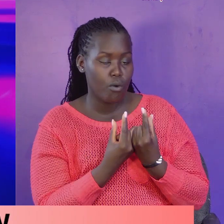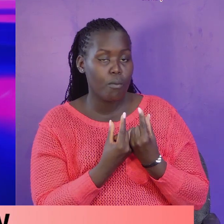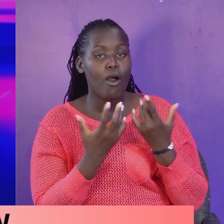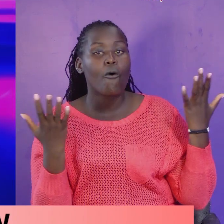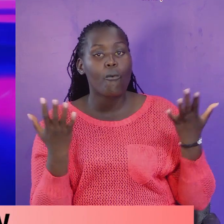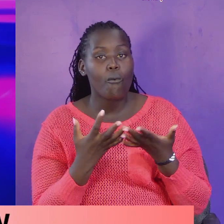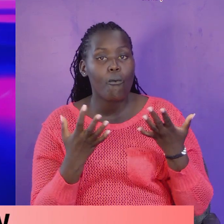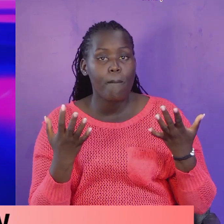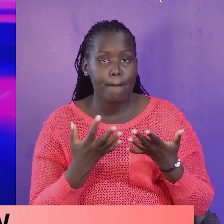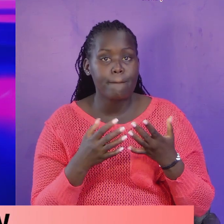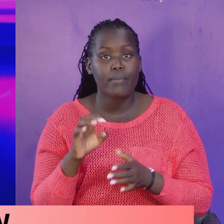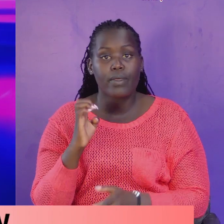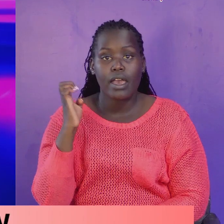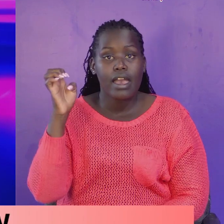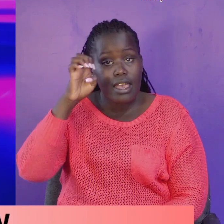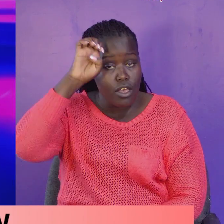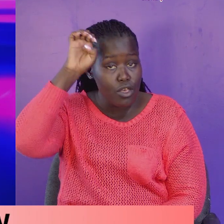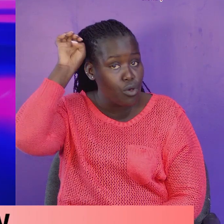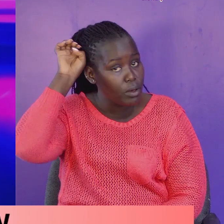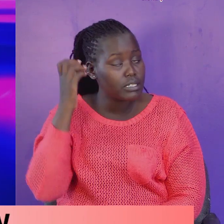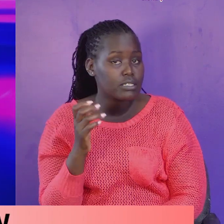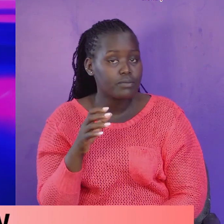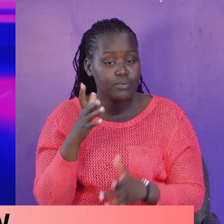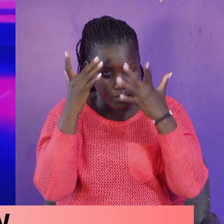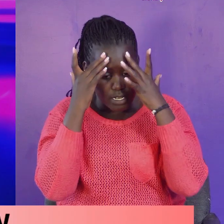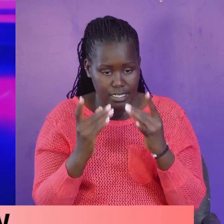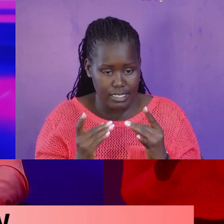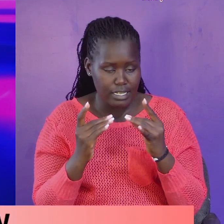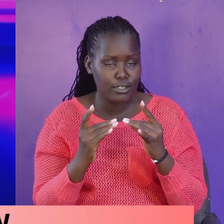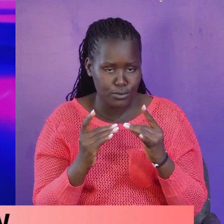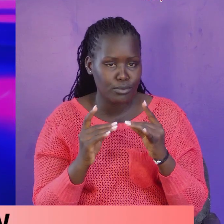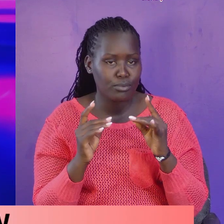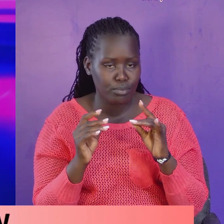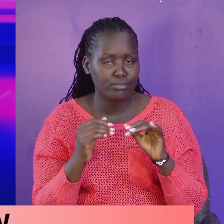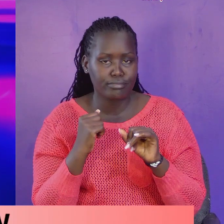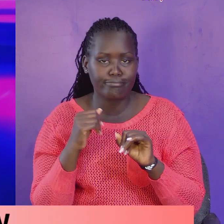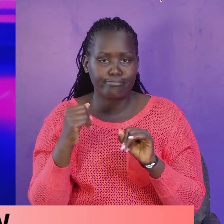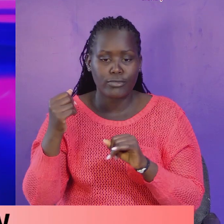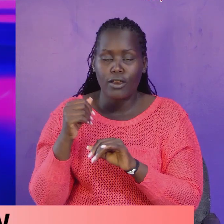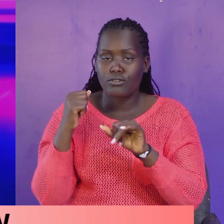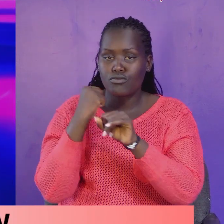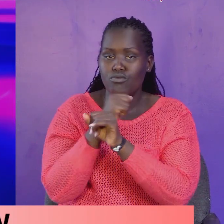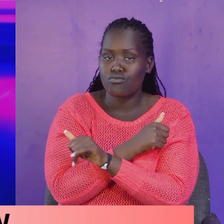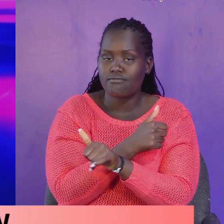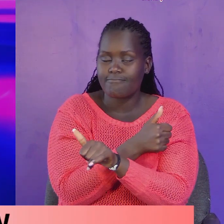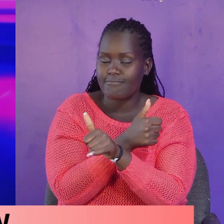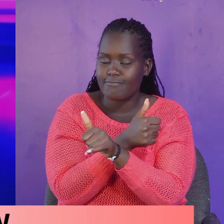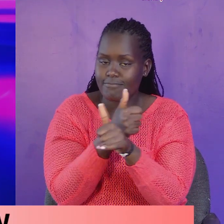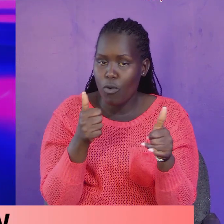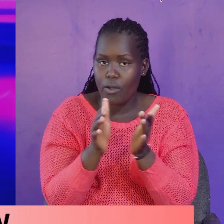where the Ethiopians decided to shine. Yeah. With Hawe